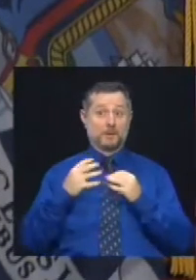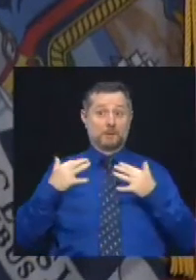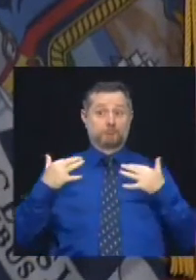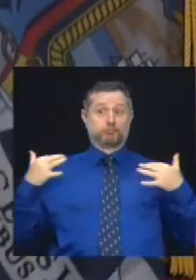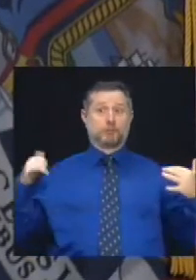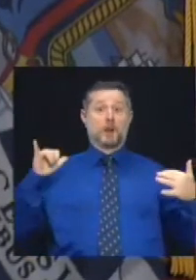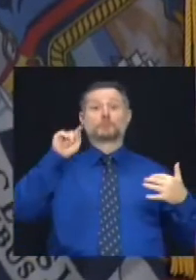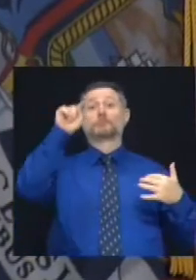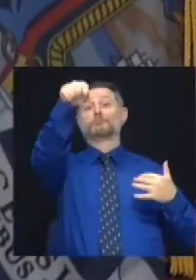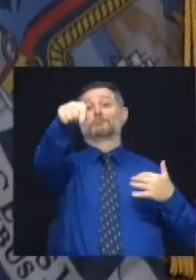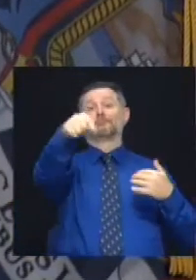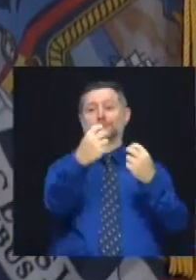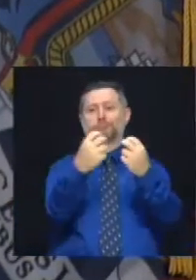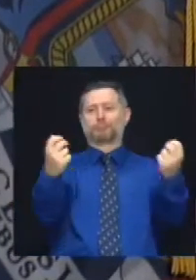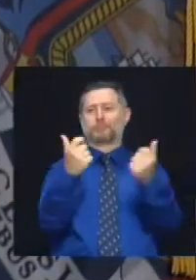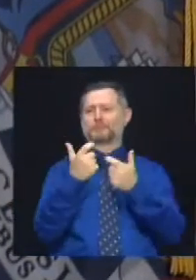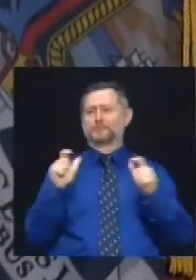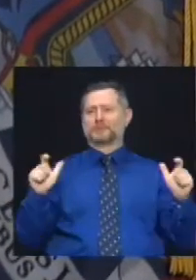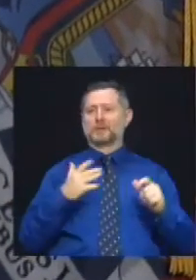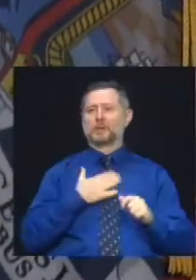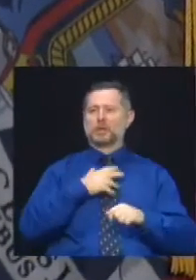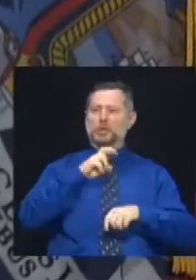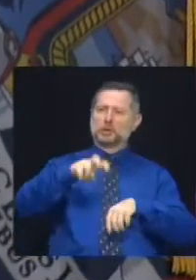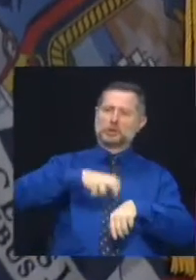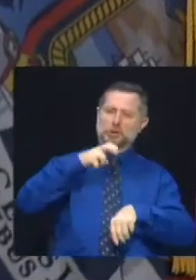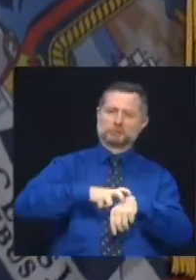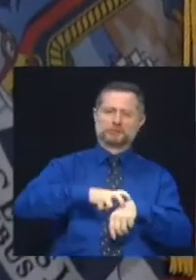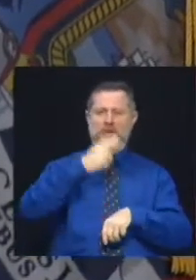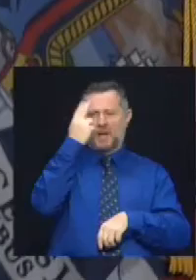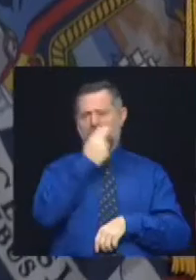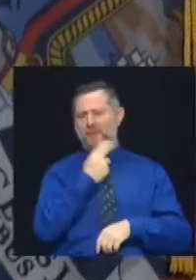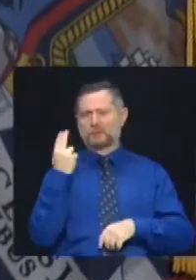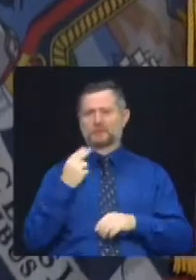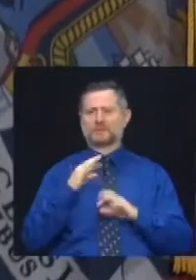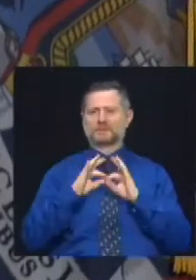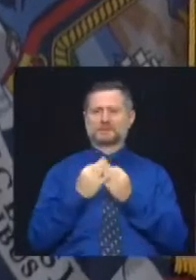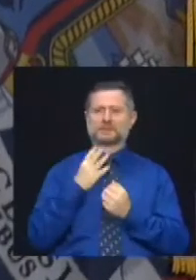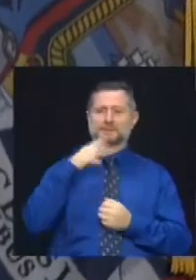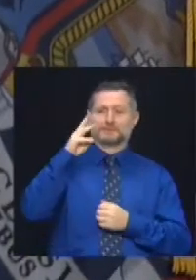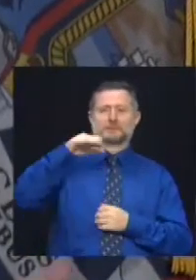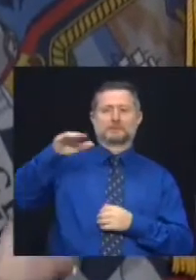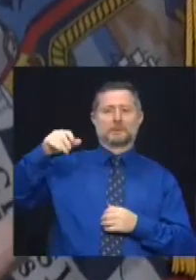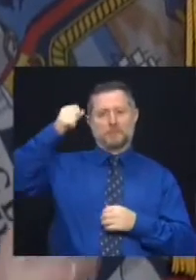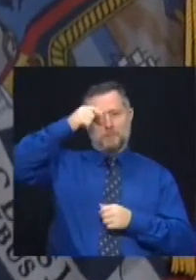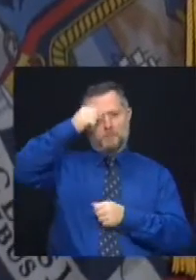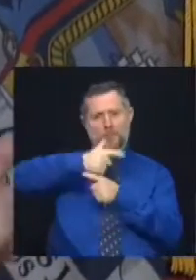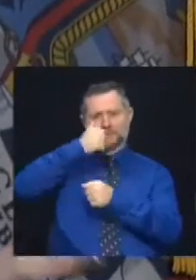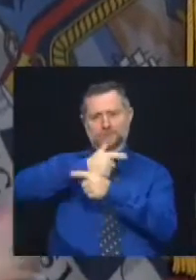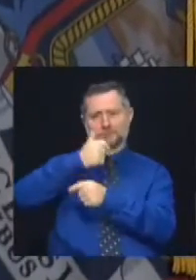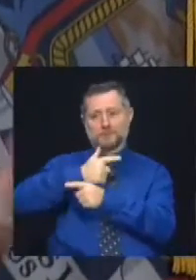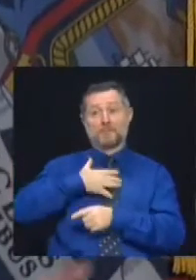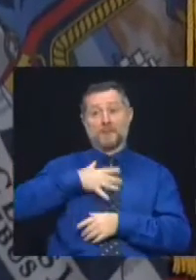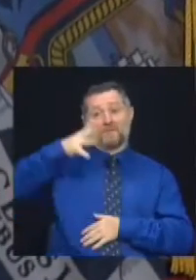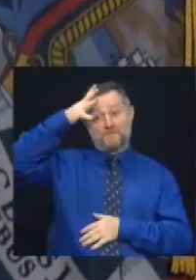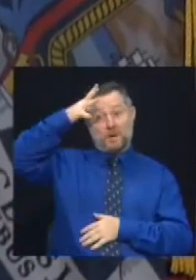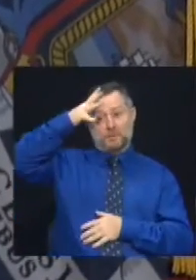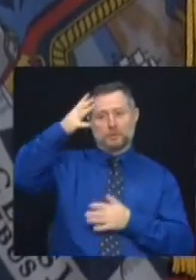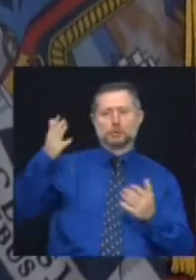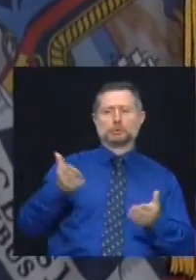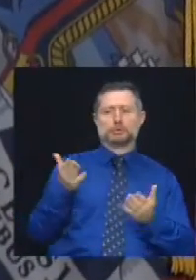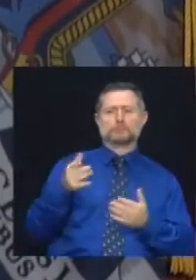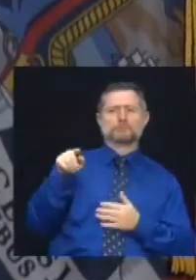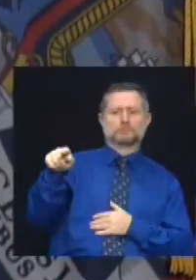big Irish Catholic family with 6 kids, but I do want to acknowledge my parents. My father is here representing, in spirit, my